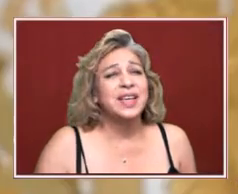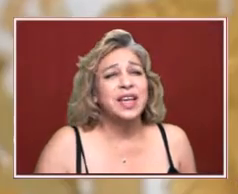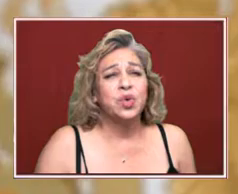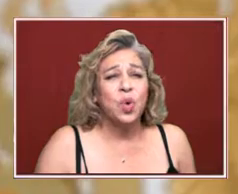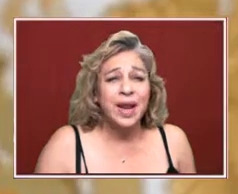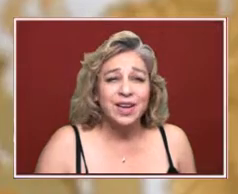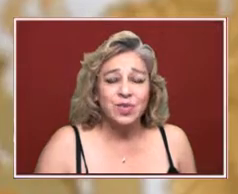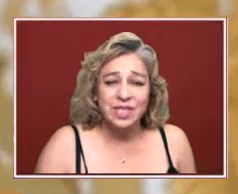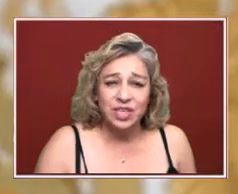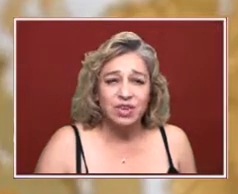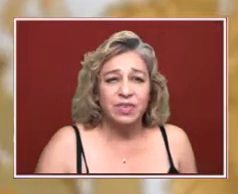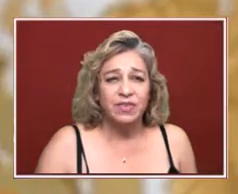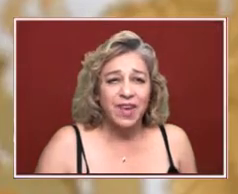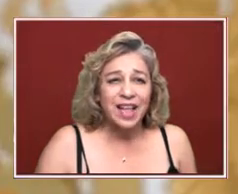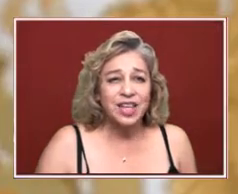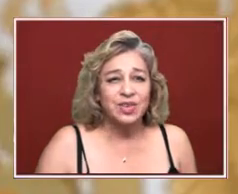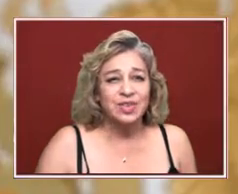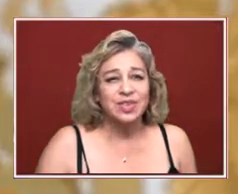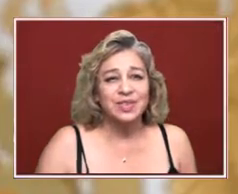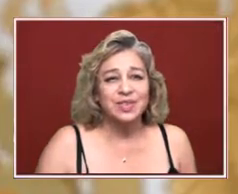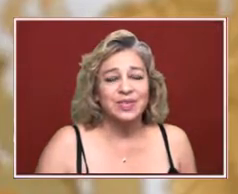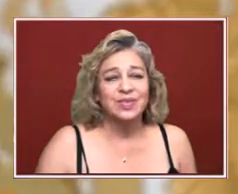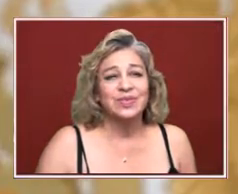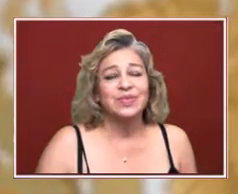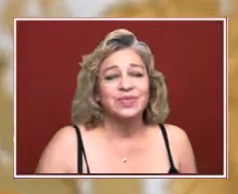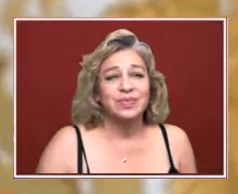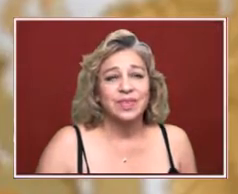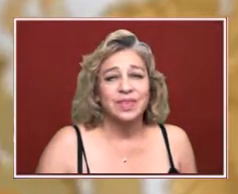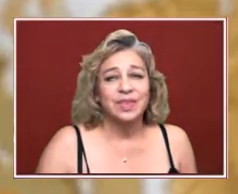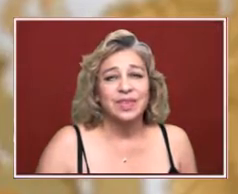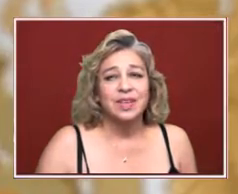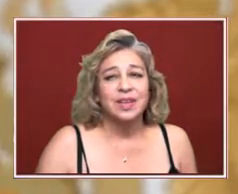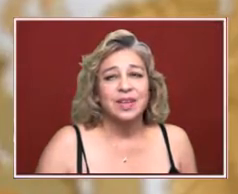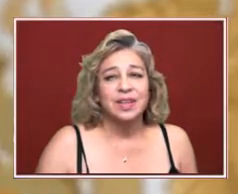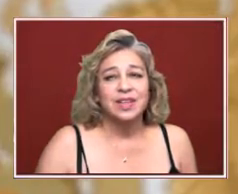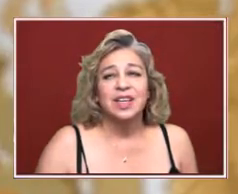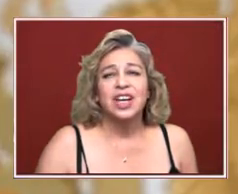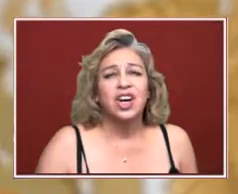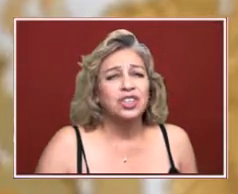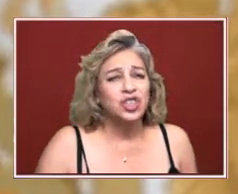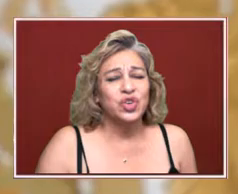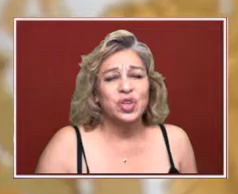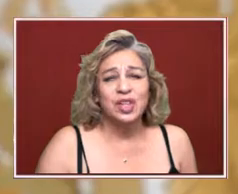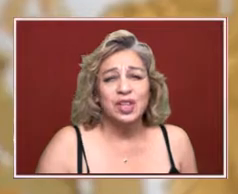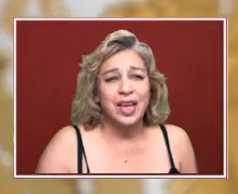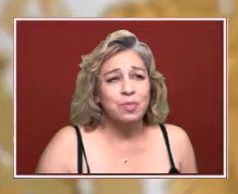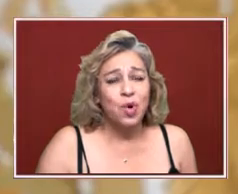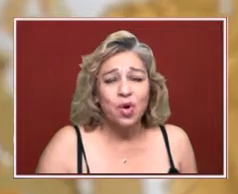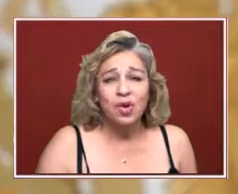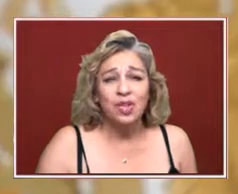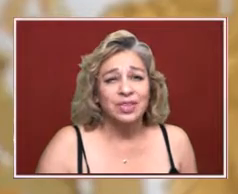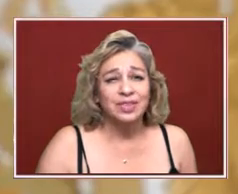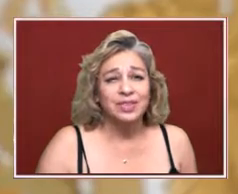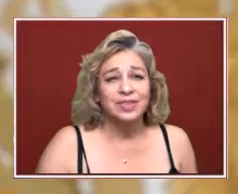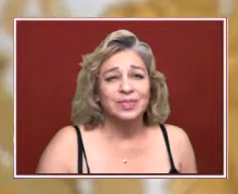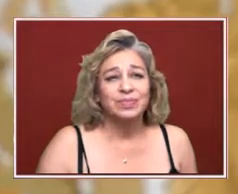There is a great reserve of values. Culturales, morales. Cultural and